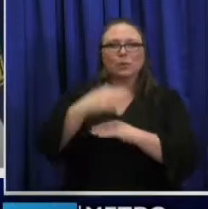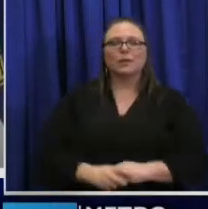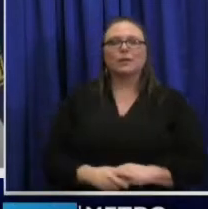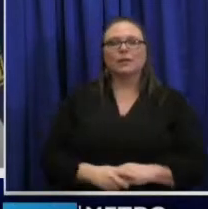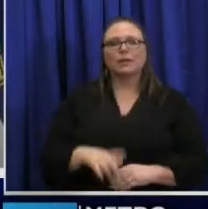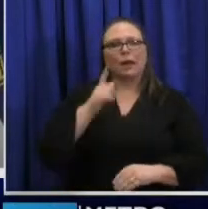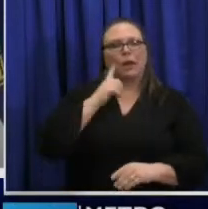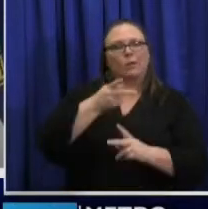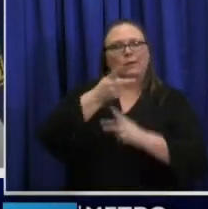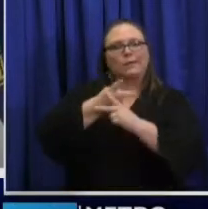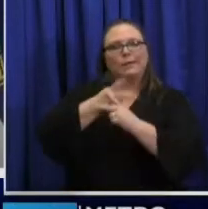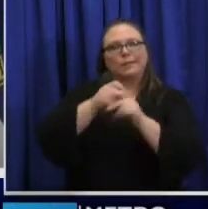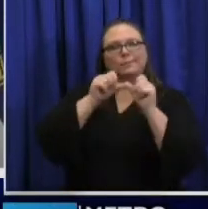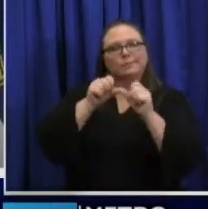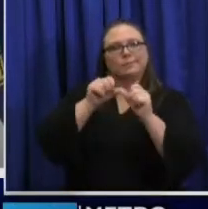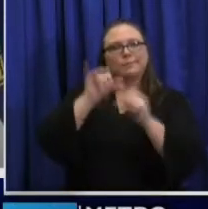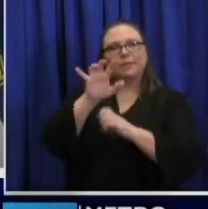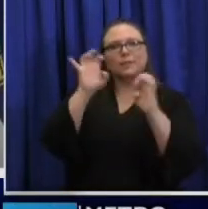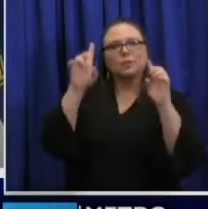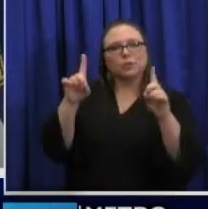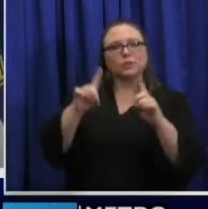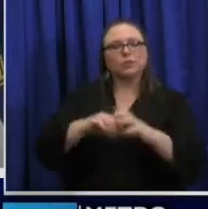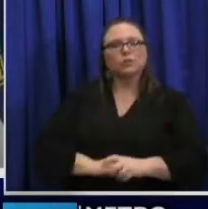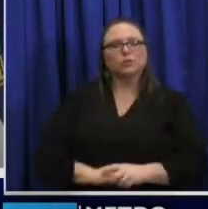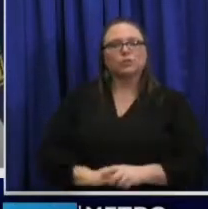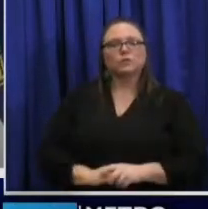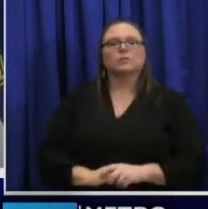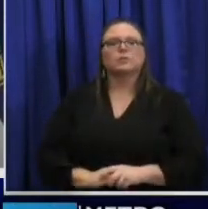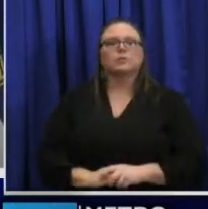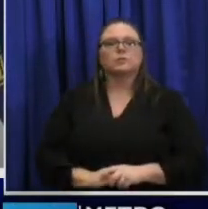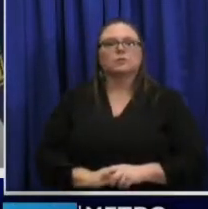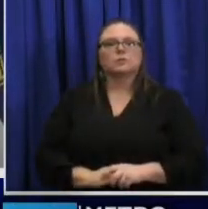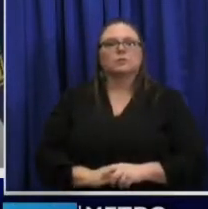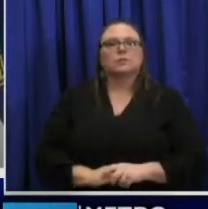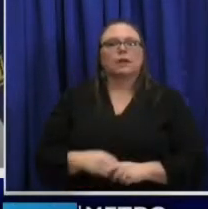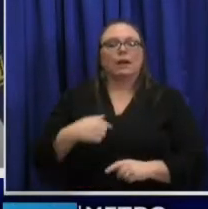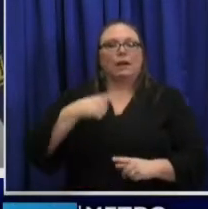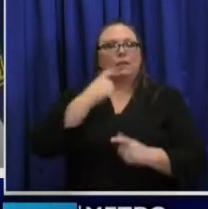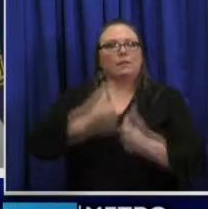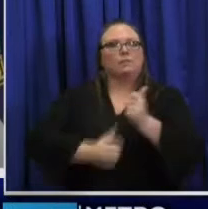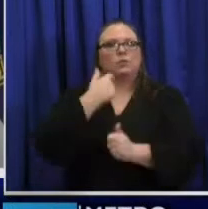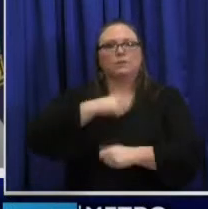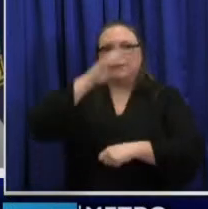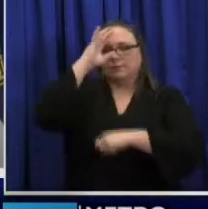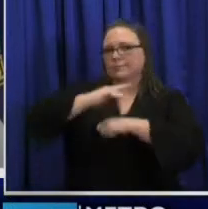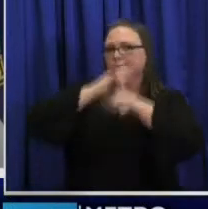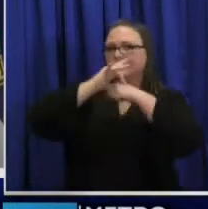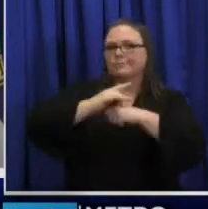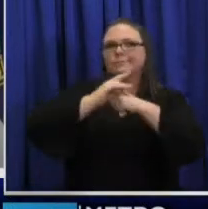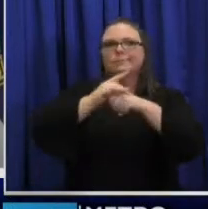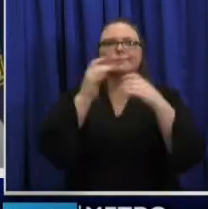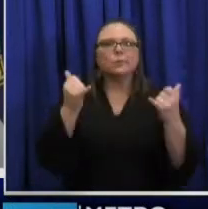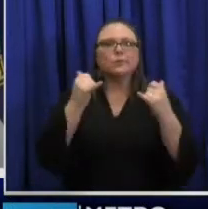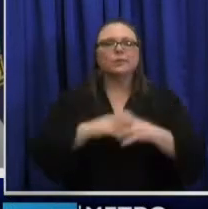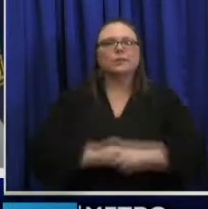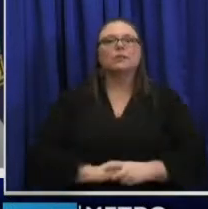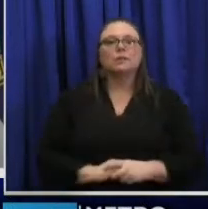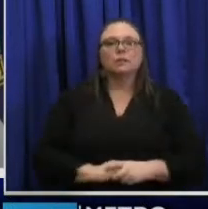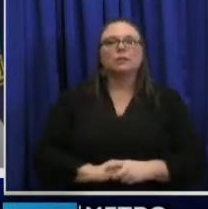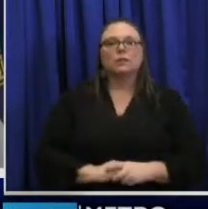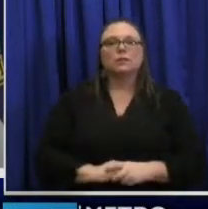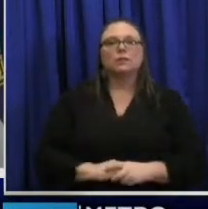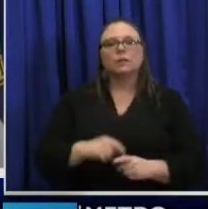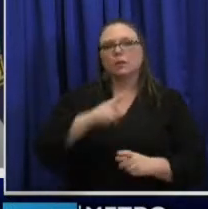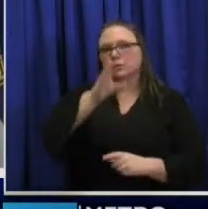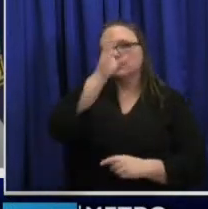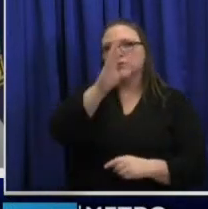on the education theme, since I think it's on the minds of so many. And I guess I'll ask this directly